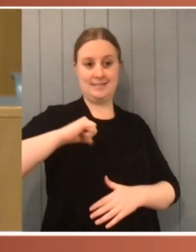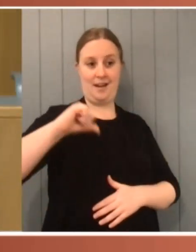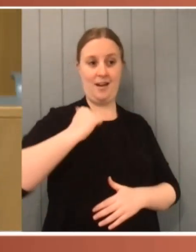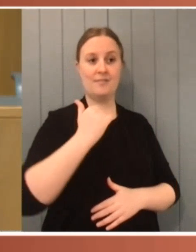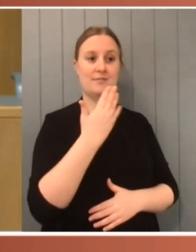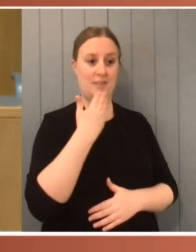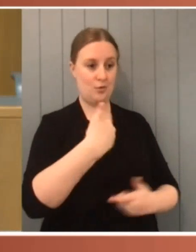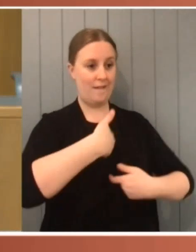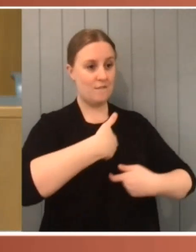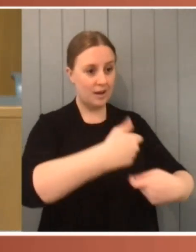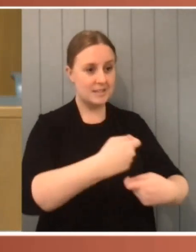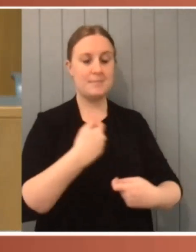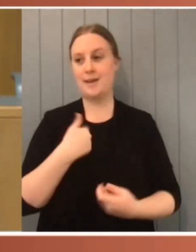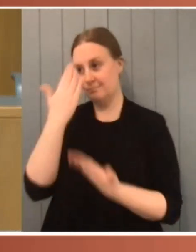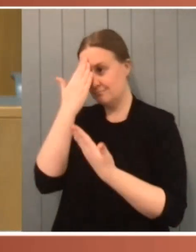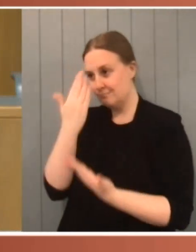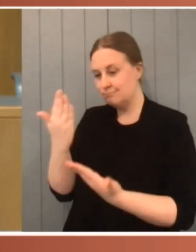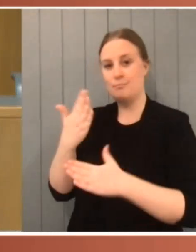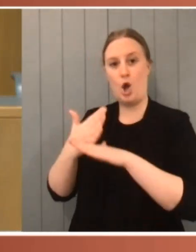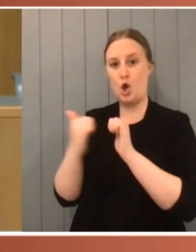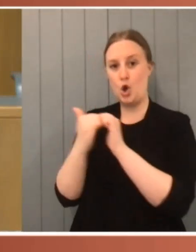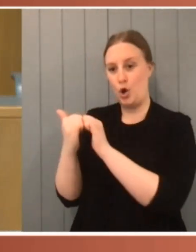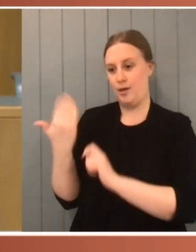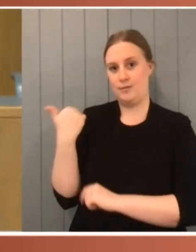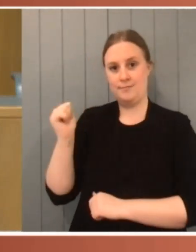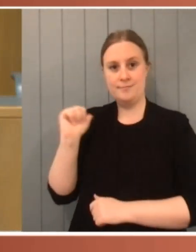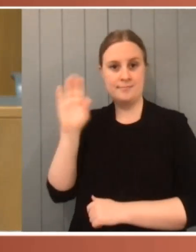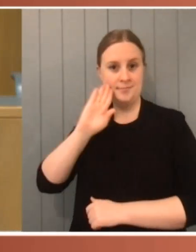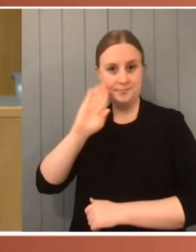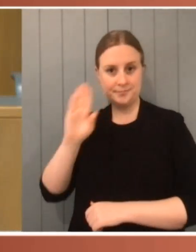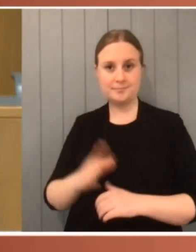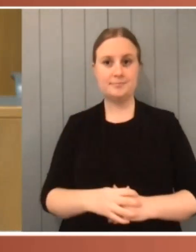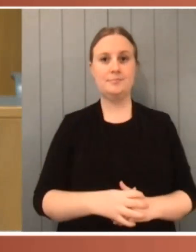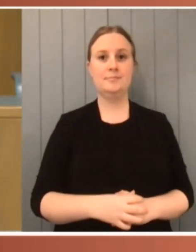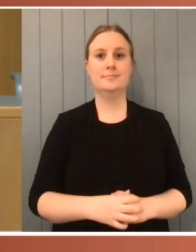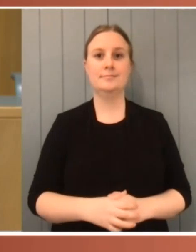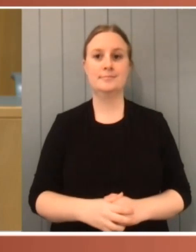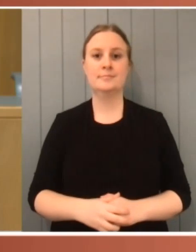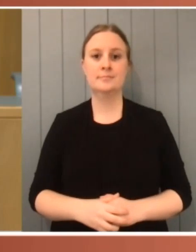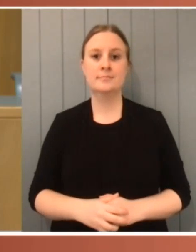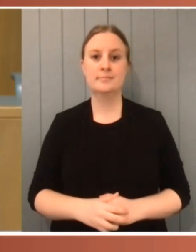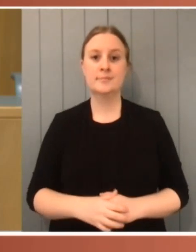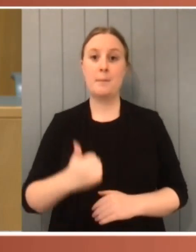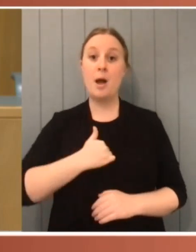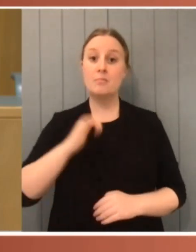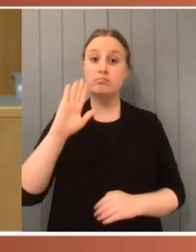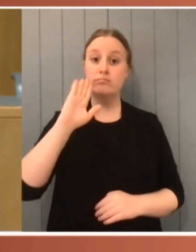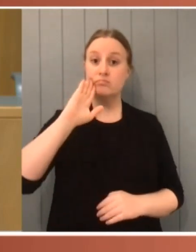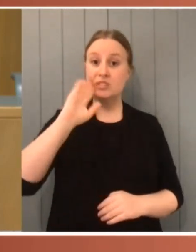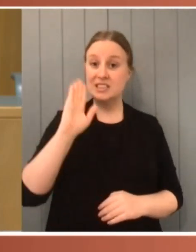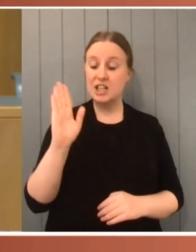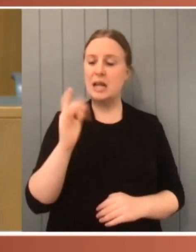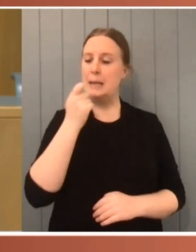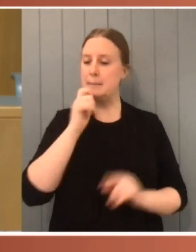today. My talk will start from a slightly different approach. I'm a